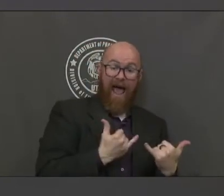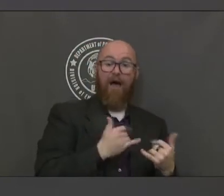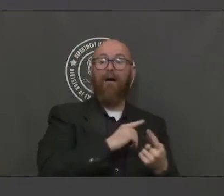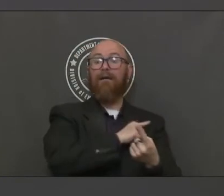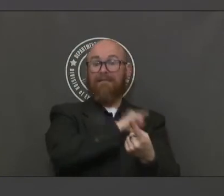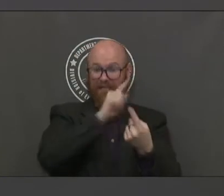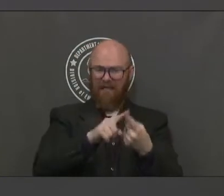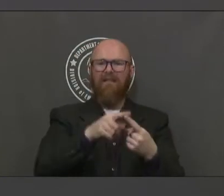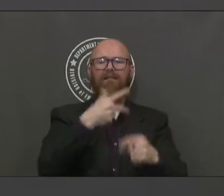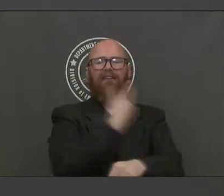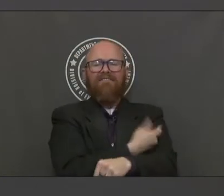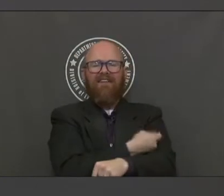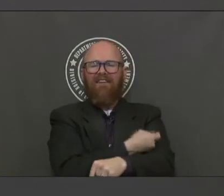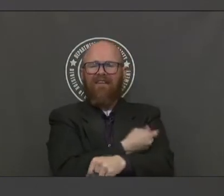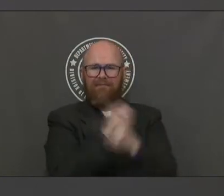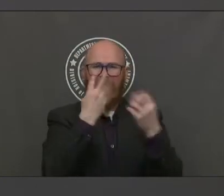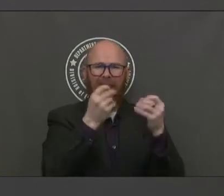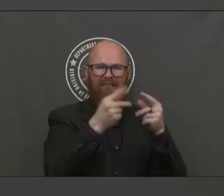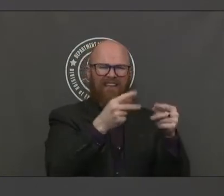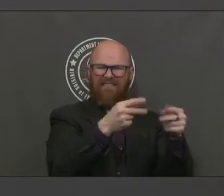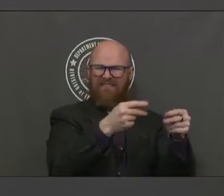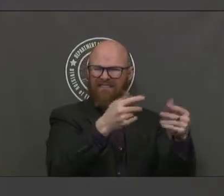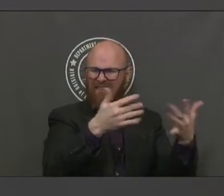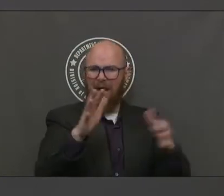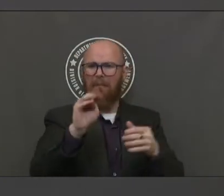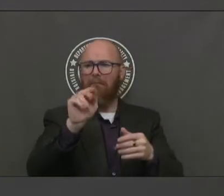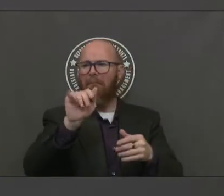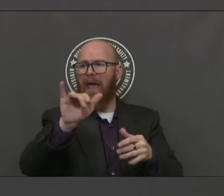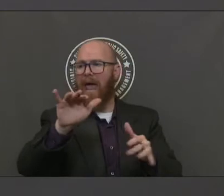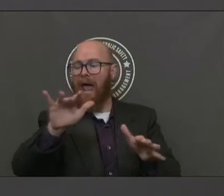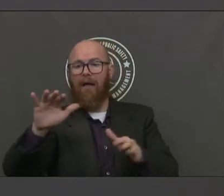everyone, it will work, and it will work quickly.